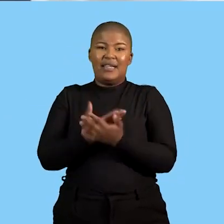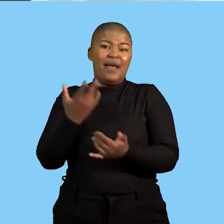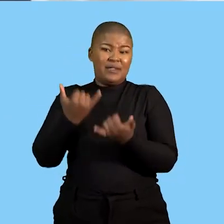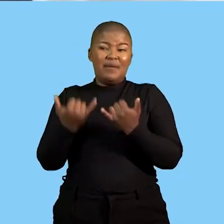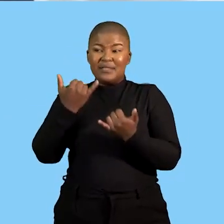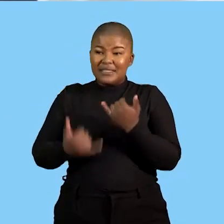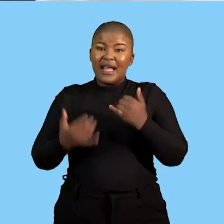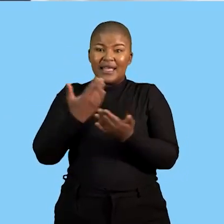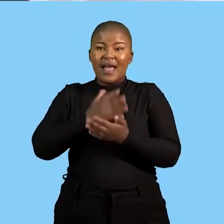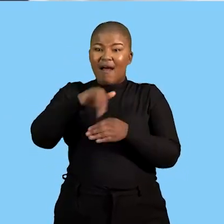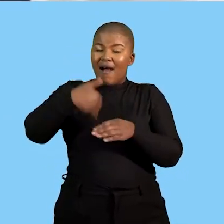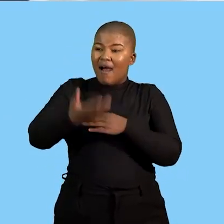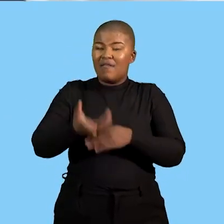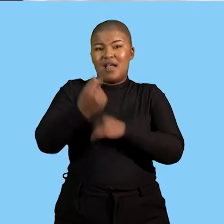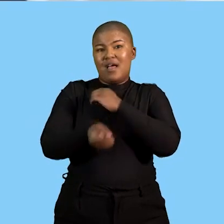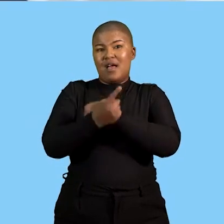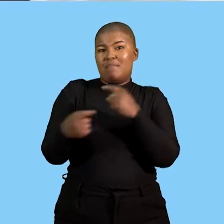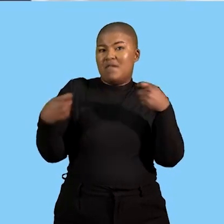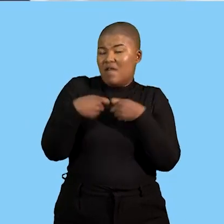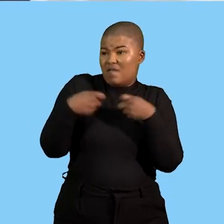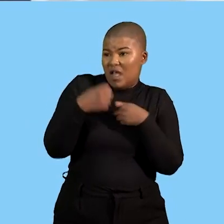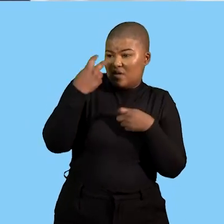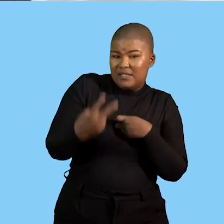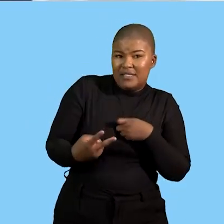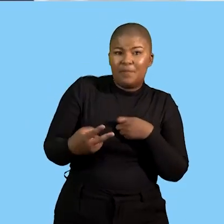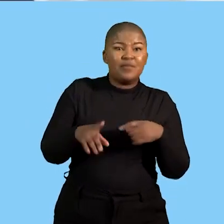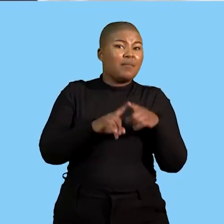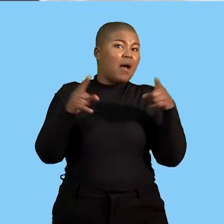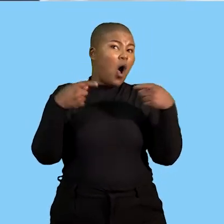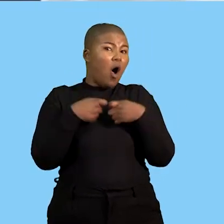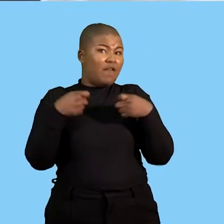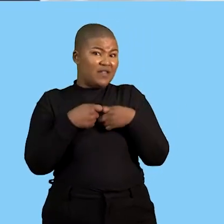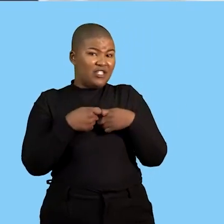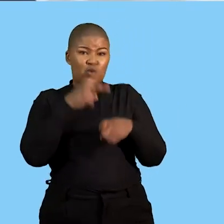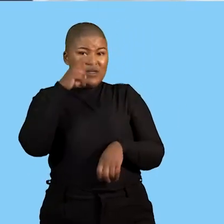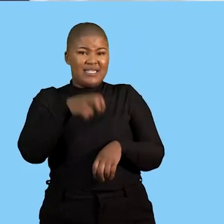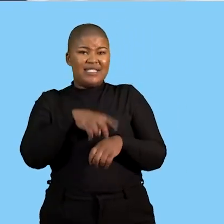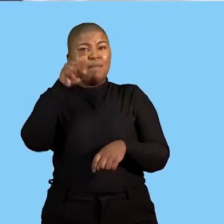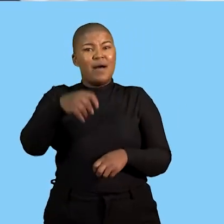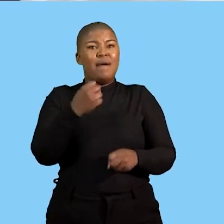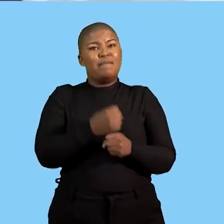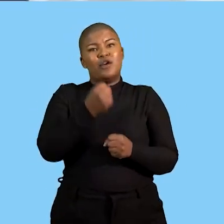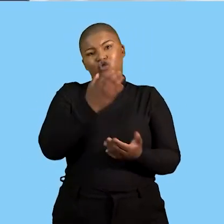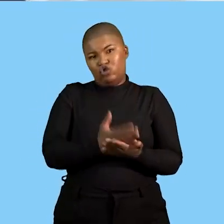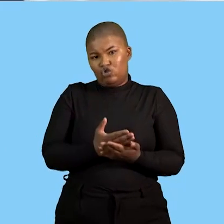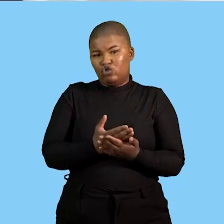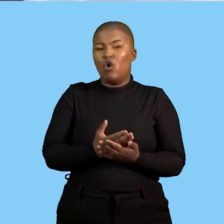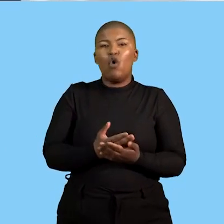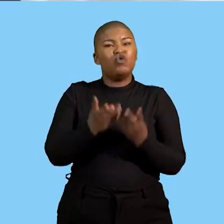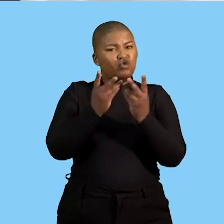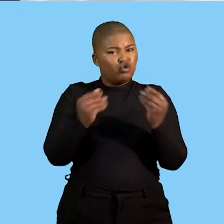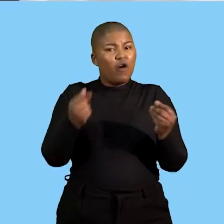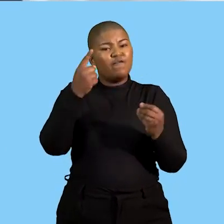to conflict. But conflict becomes minimal or less when you give tasks according to the